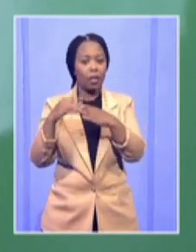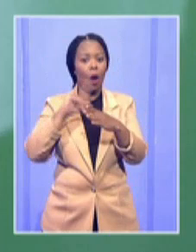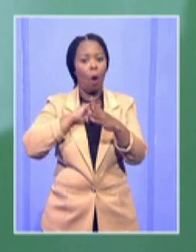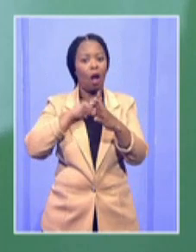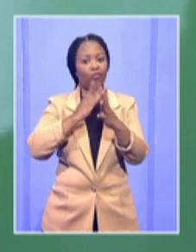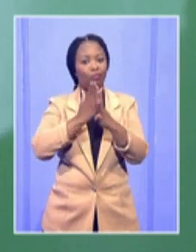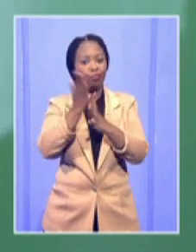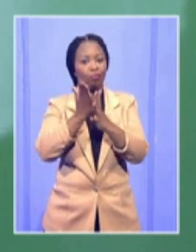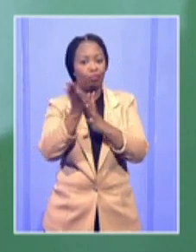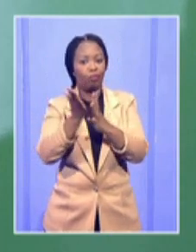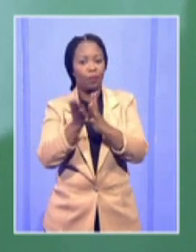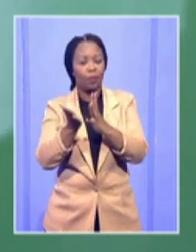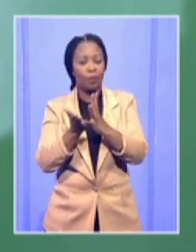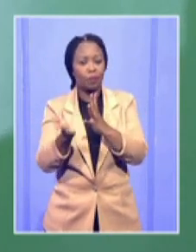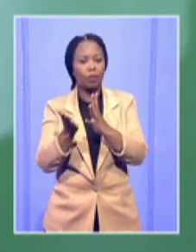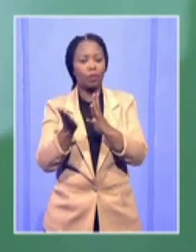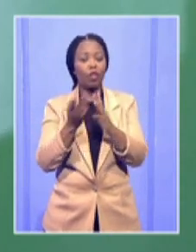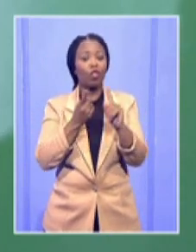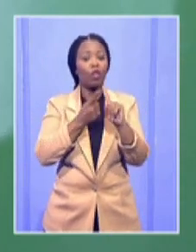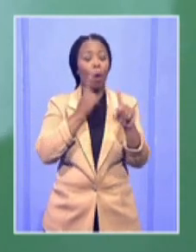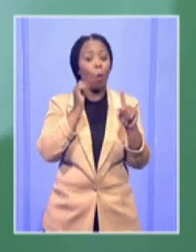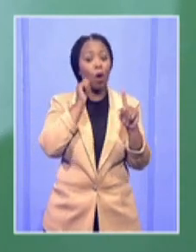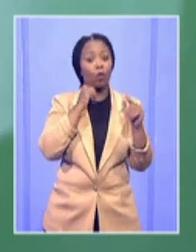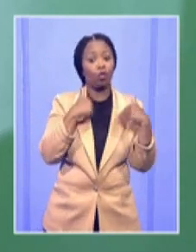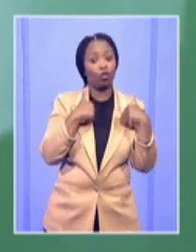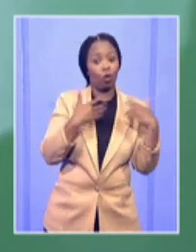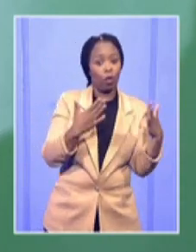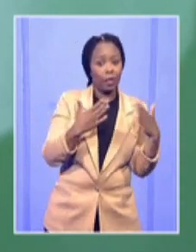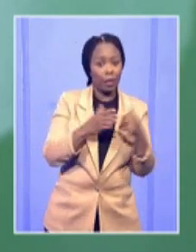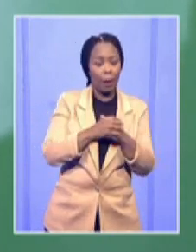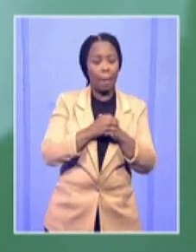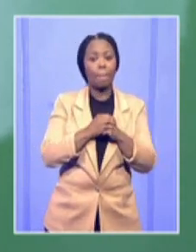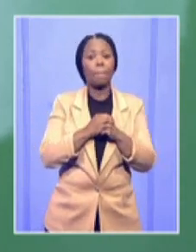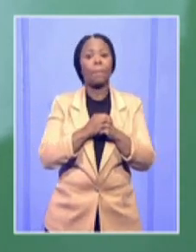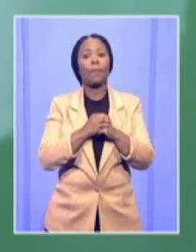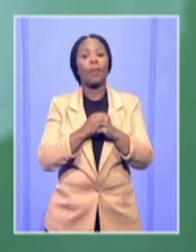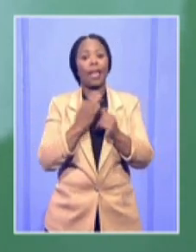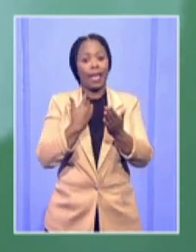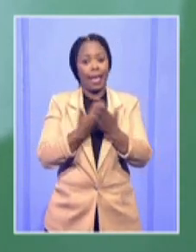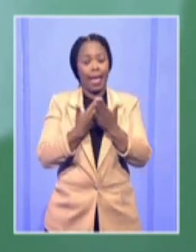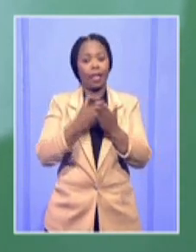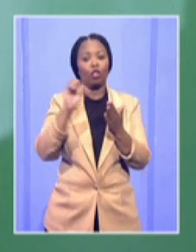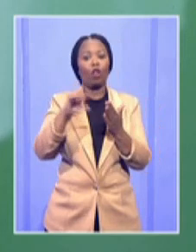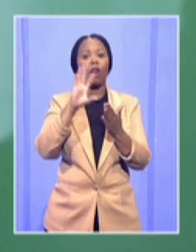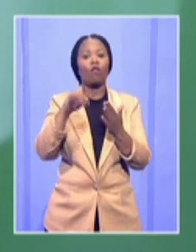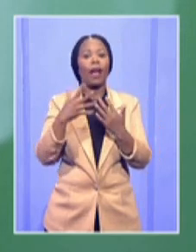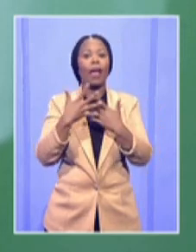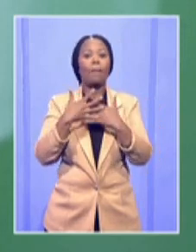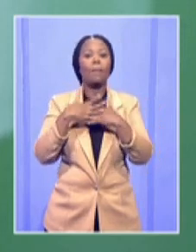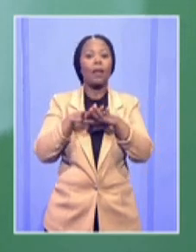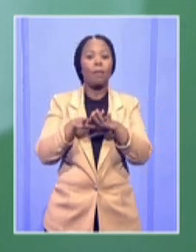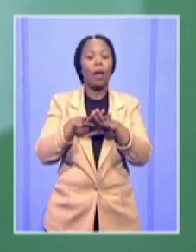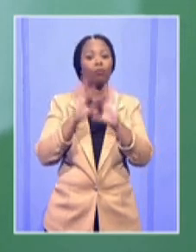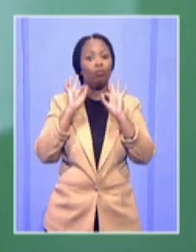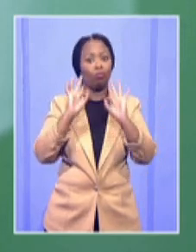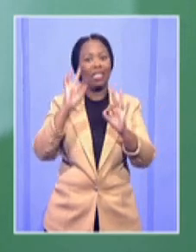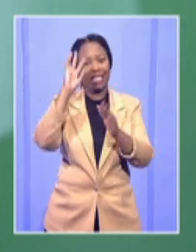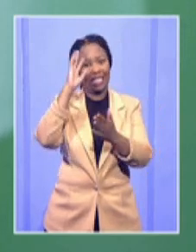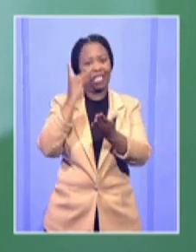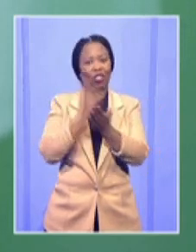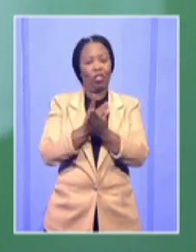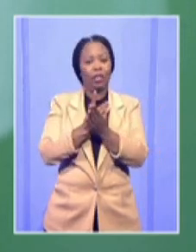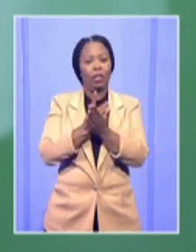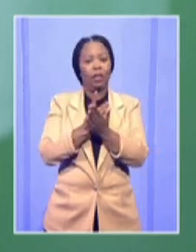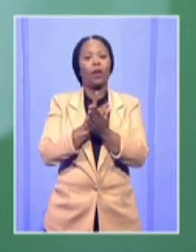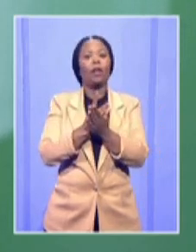trade-offs right from the start enabled South Africa to implement decisive and appropriate steps in managing